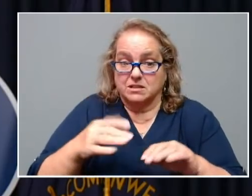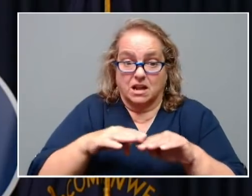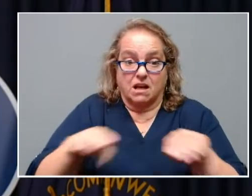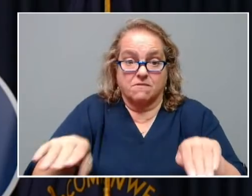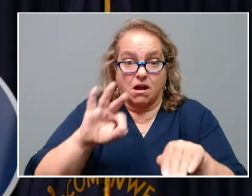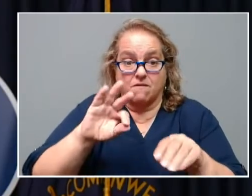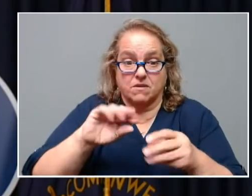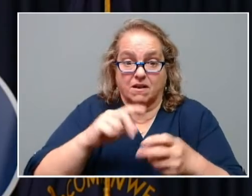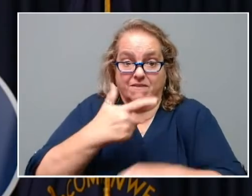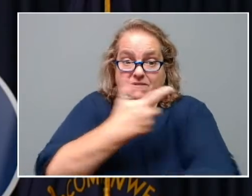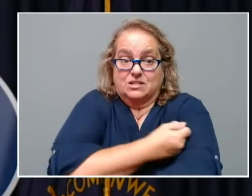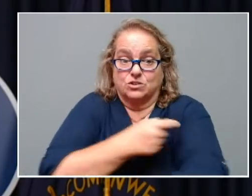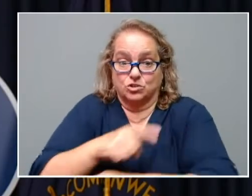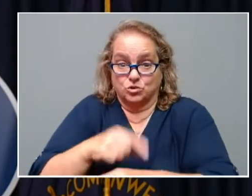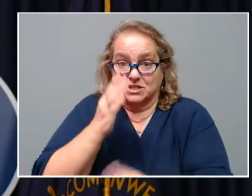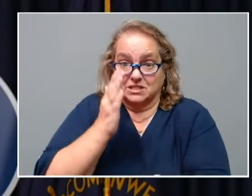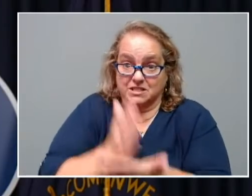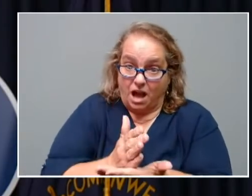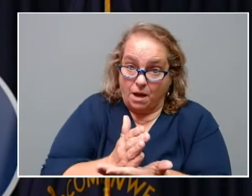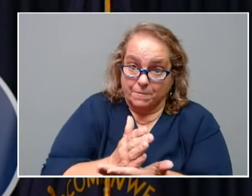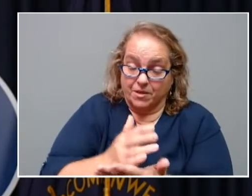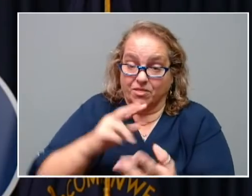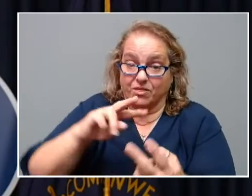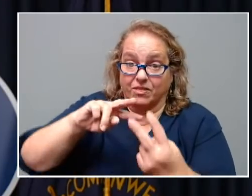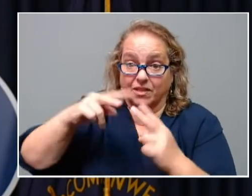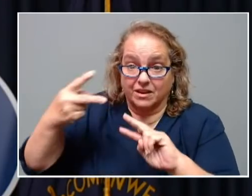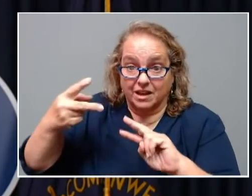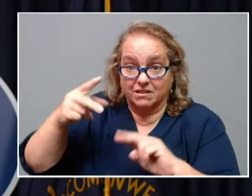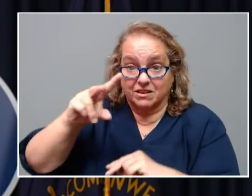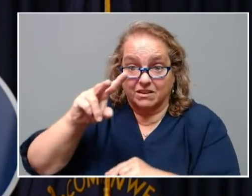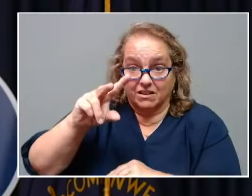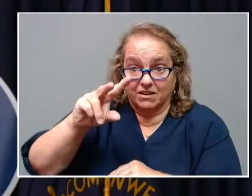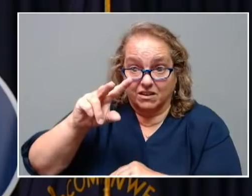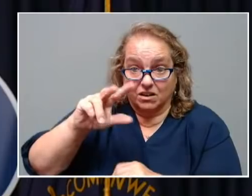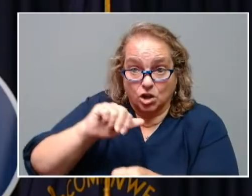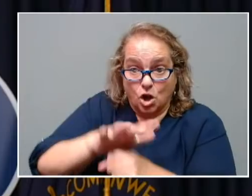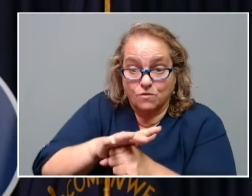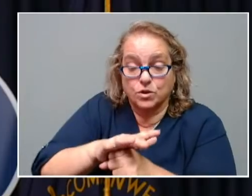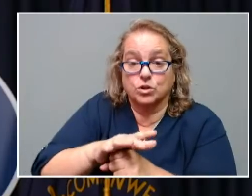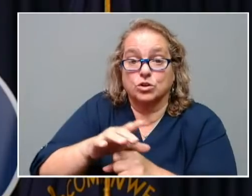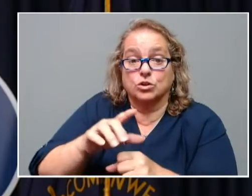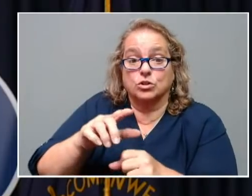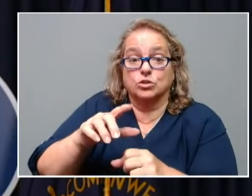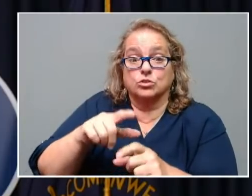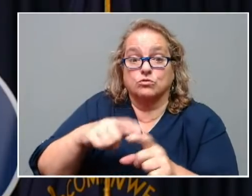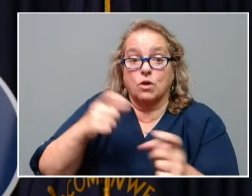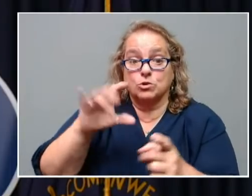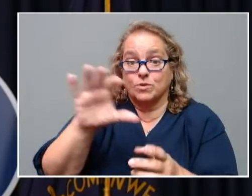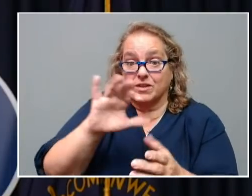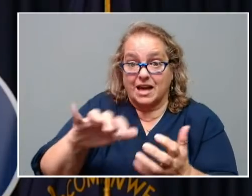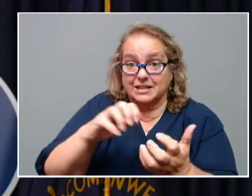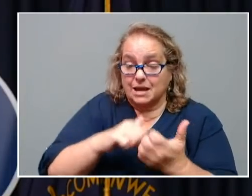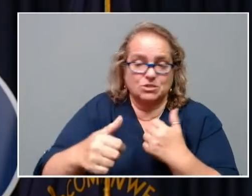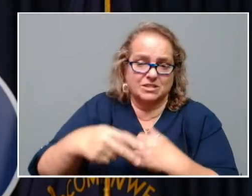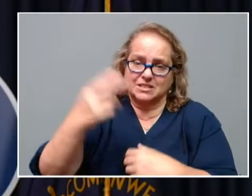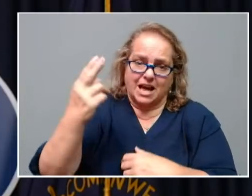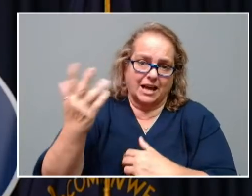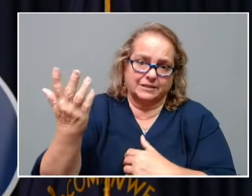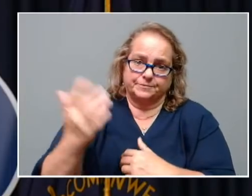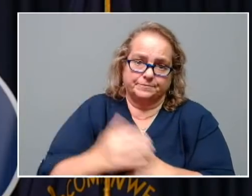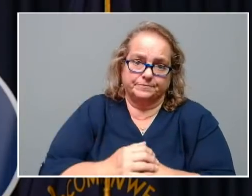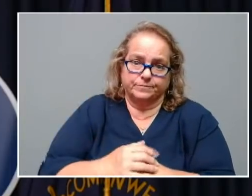doing this type of damage are really, really high. We're looking at any and